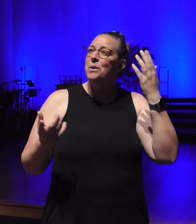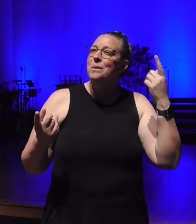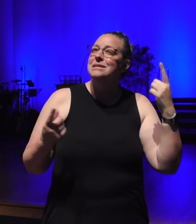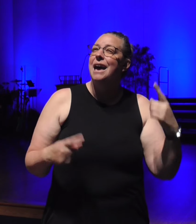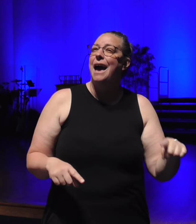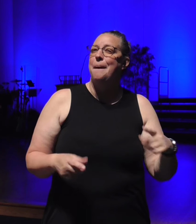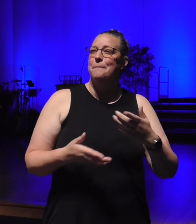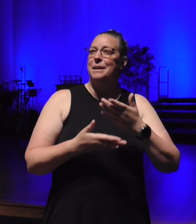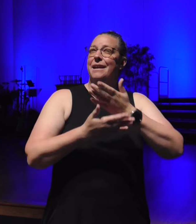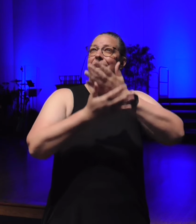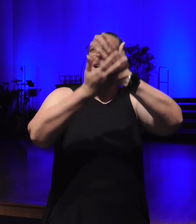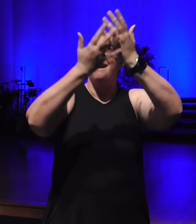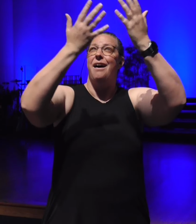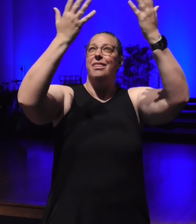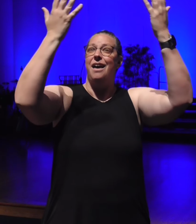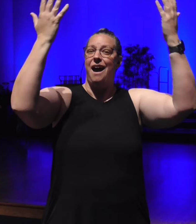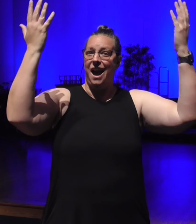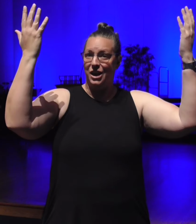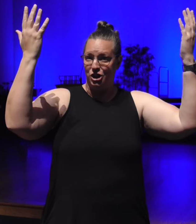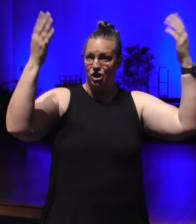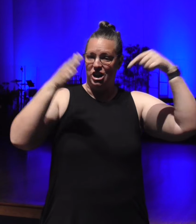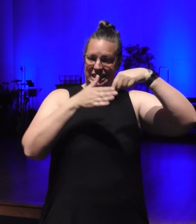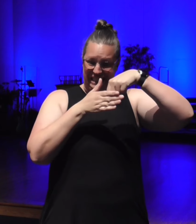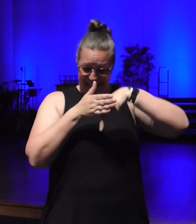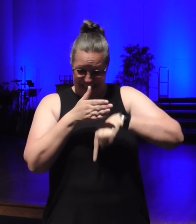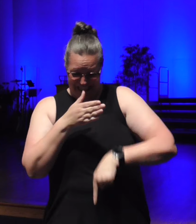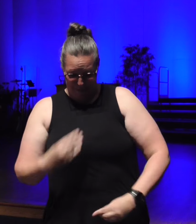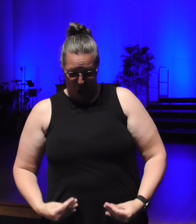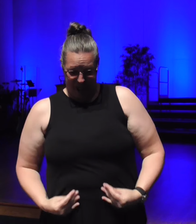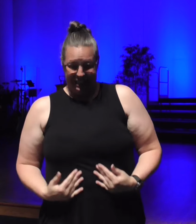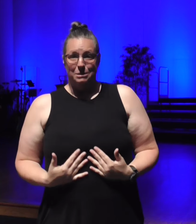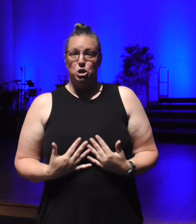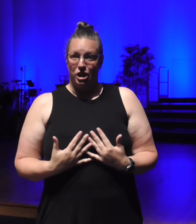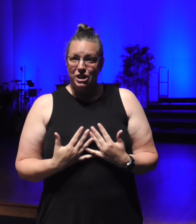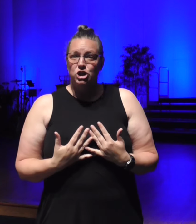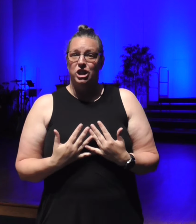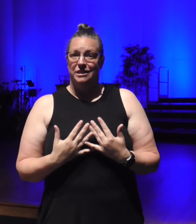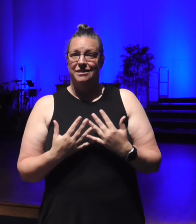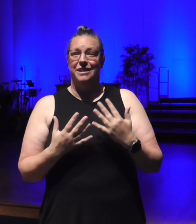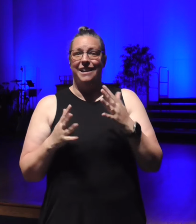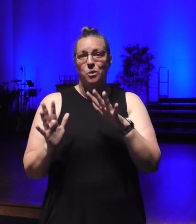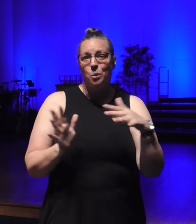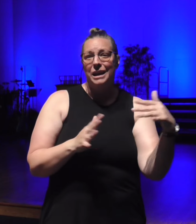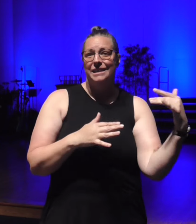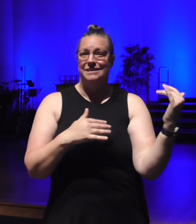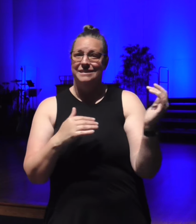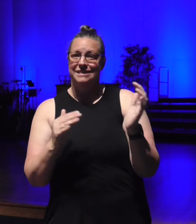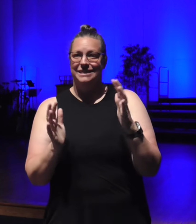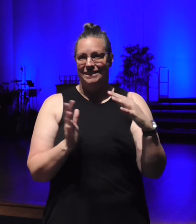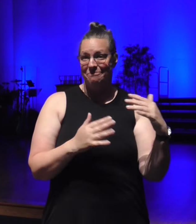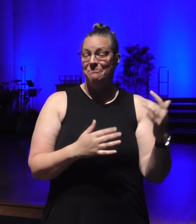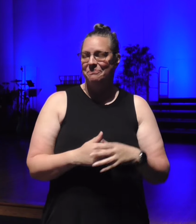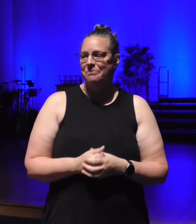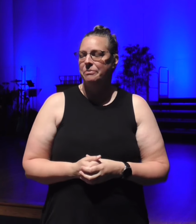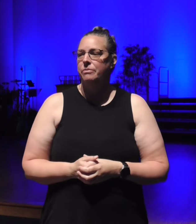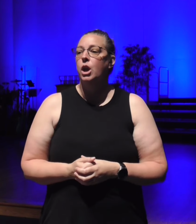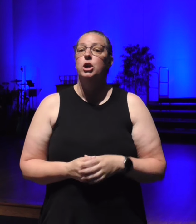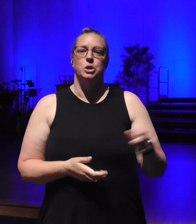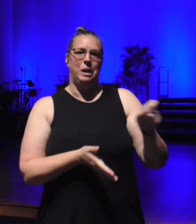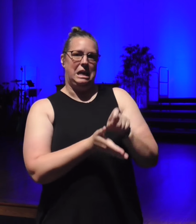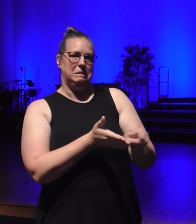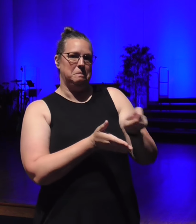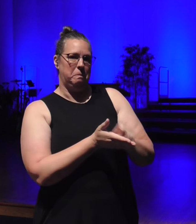holiness, to listen for a deeper inspiration within the wind. This experience would inspire him to write